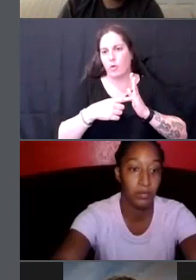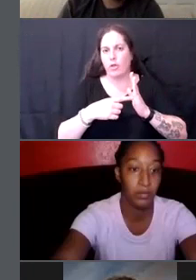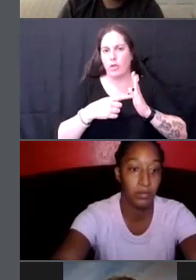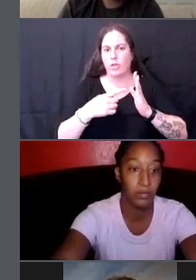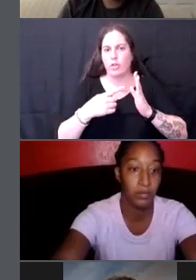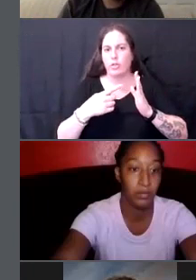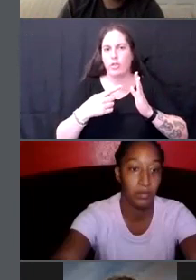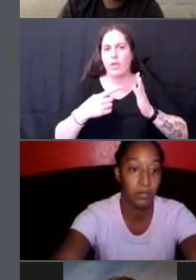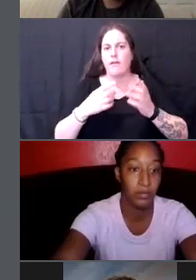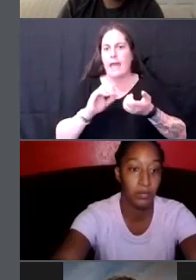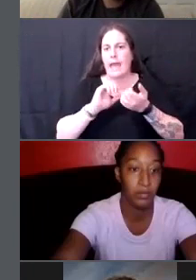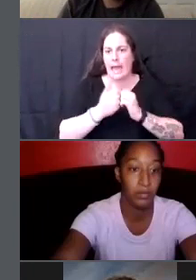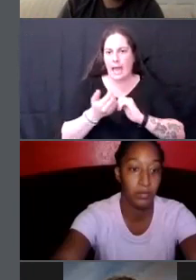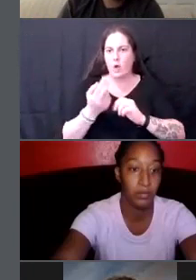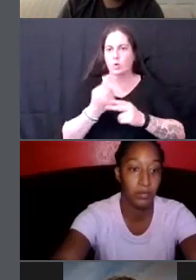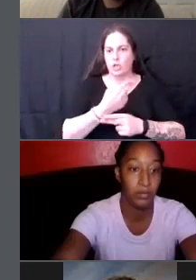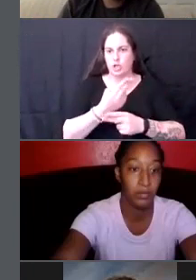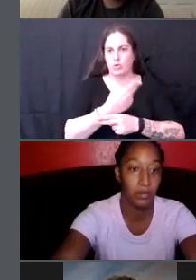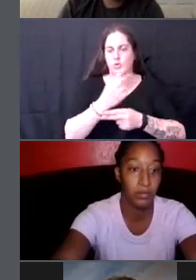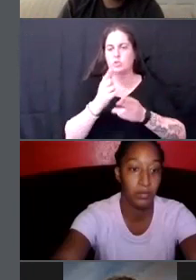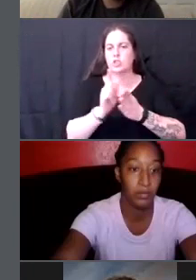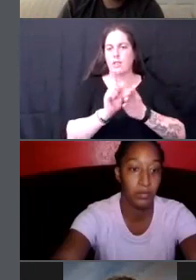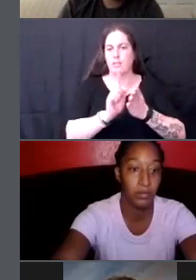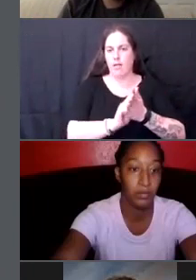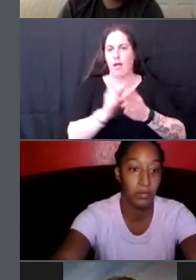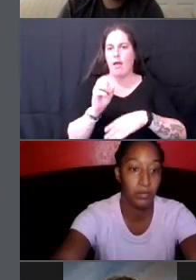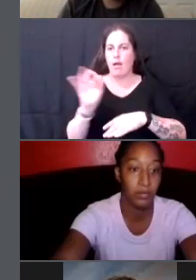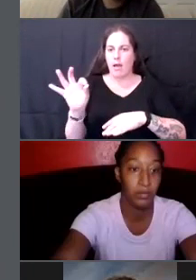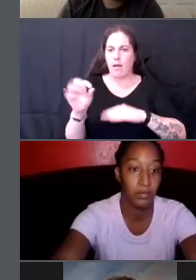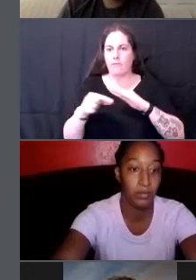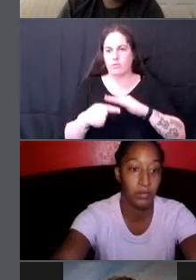utilization of the law of gravitation.